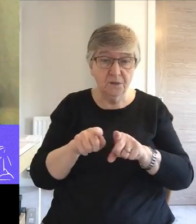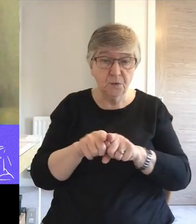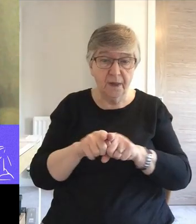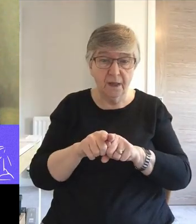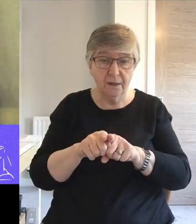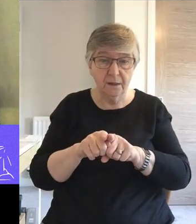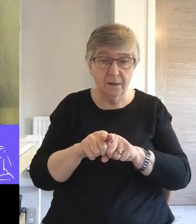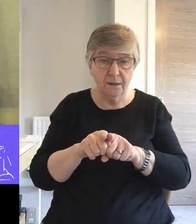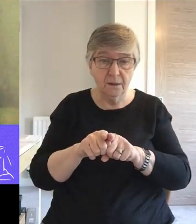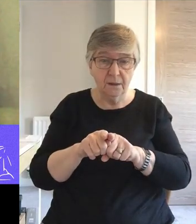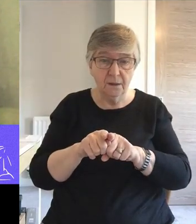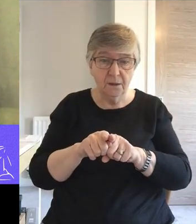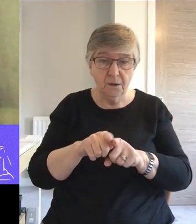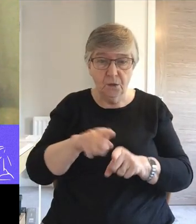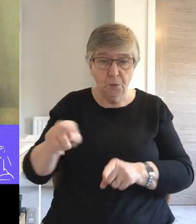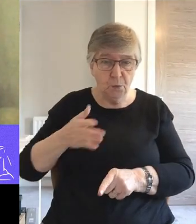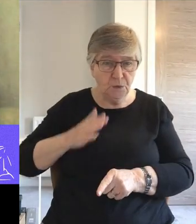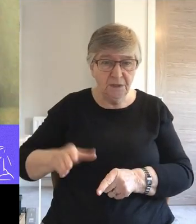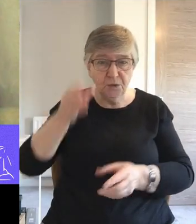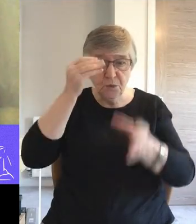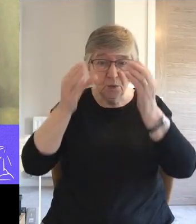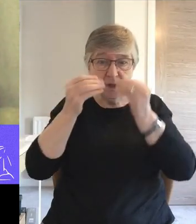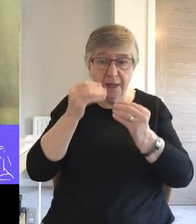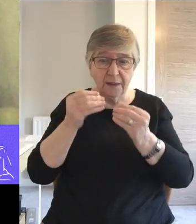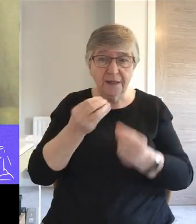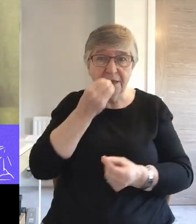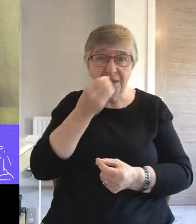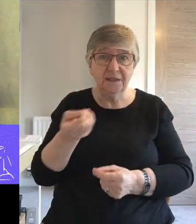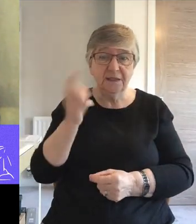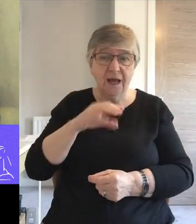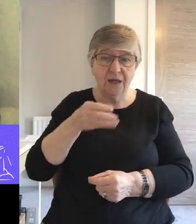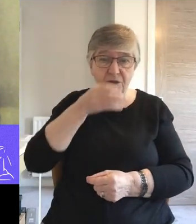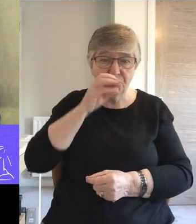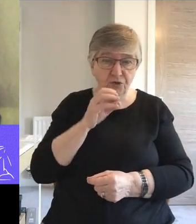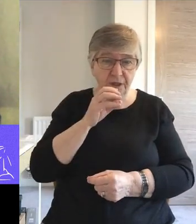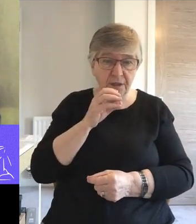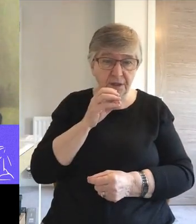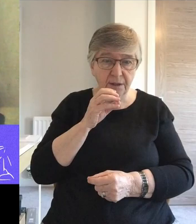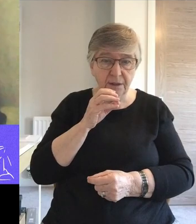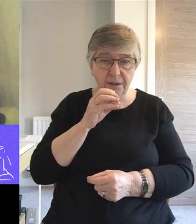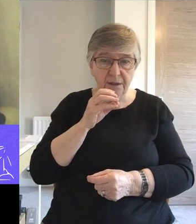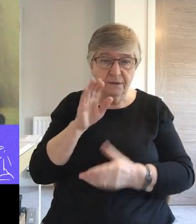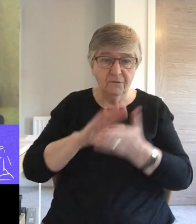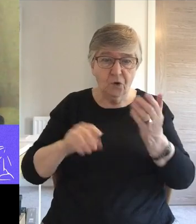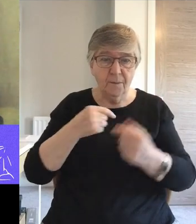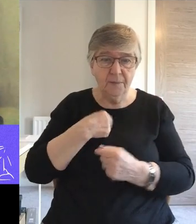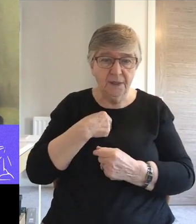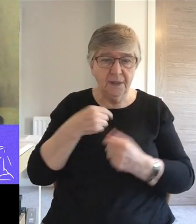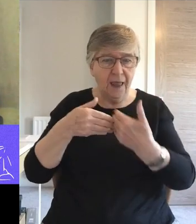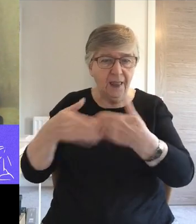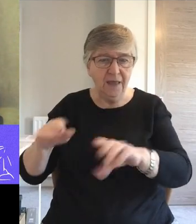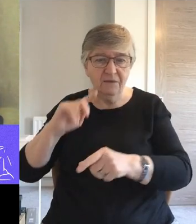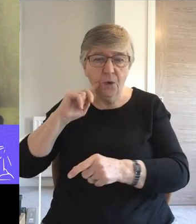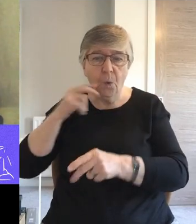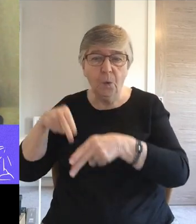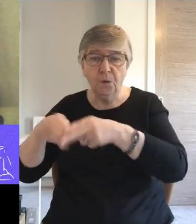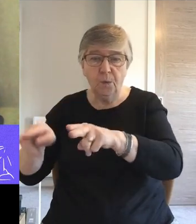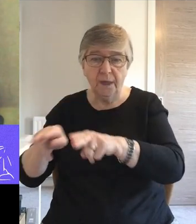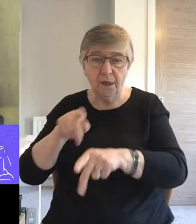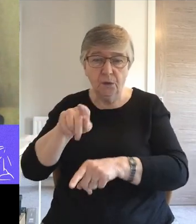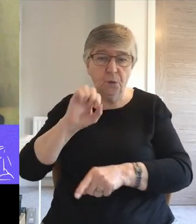"Come, eat my food and drink the wine that I have mixed. Leave the company of ignorant people and